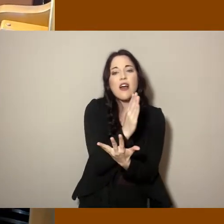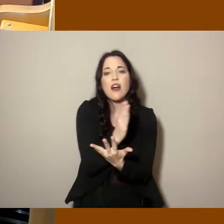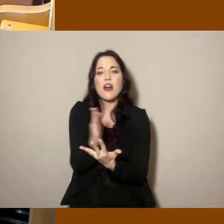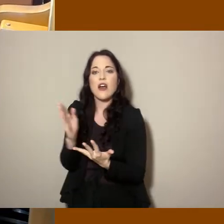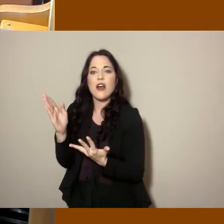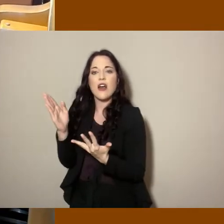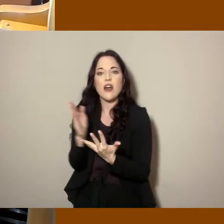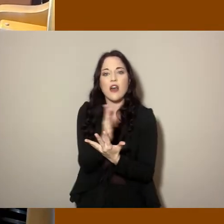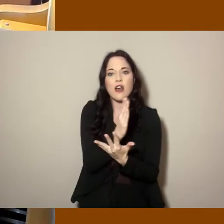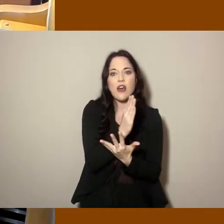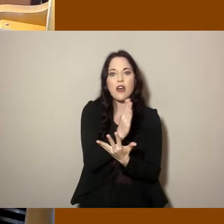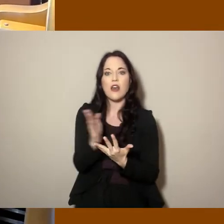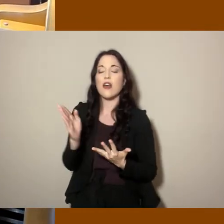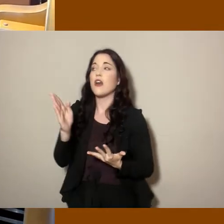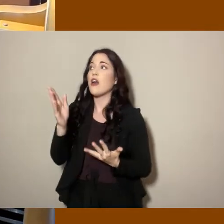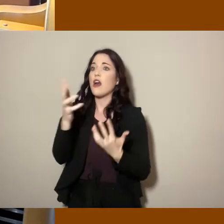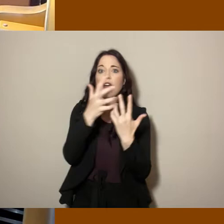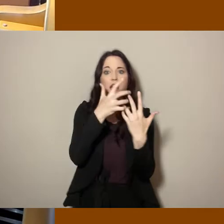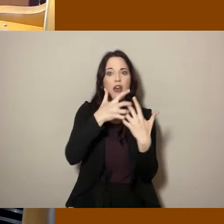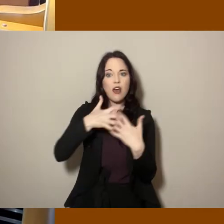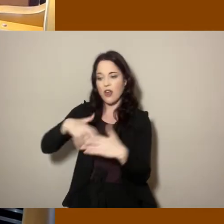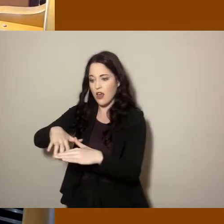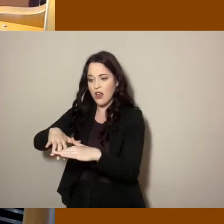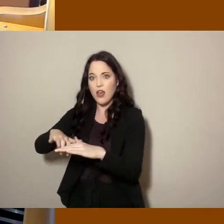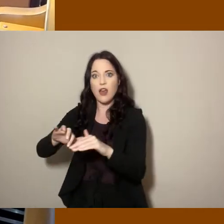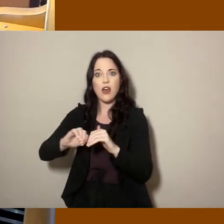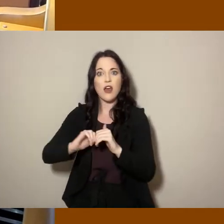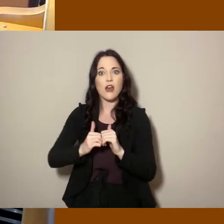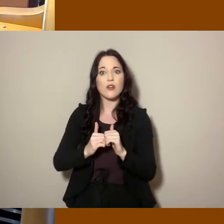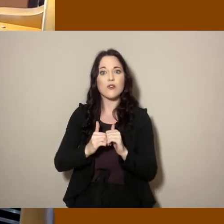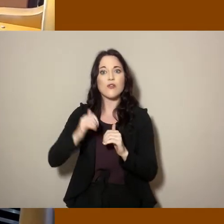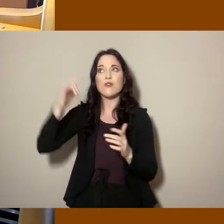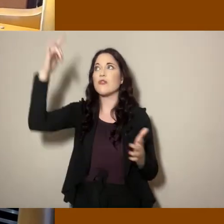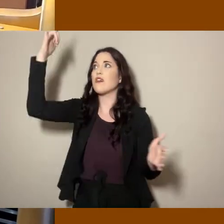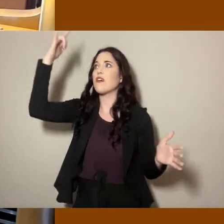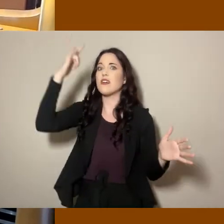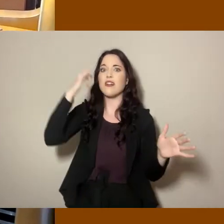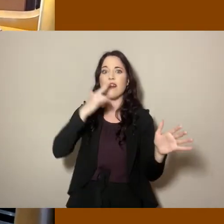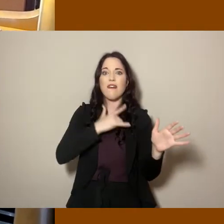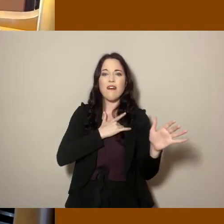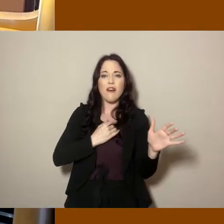until your love broke through.